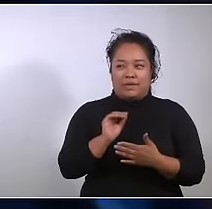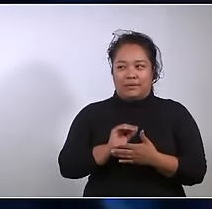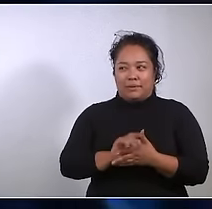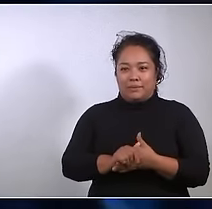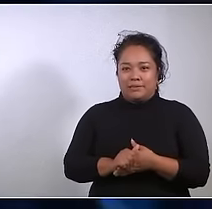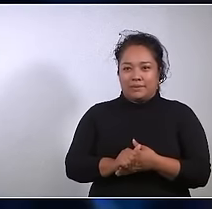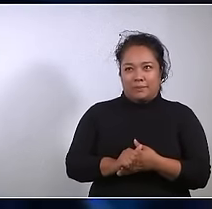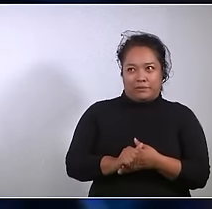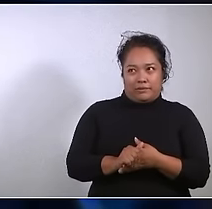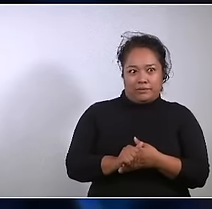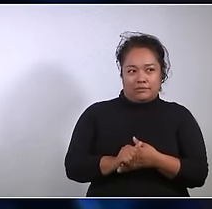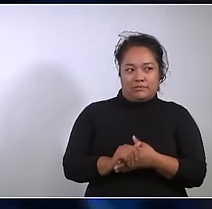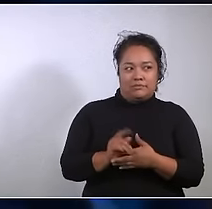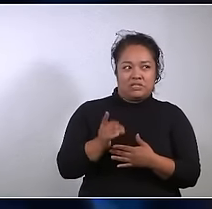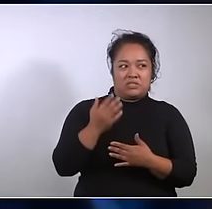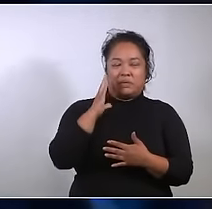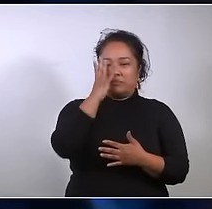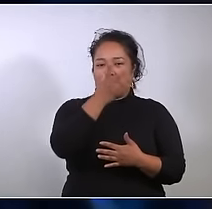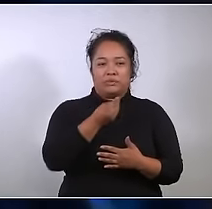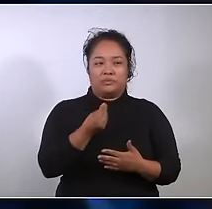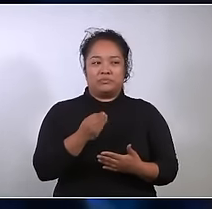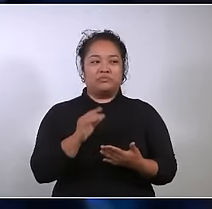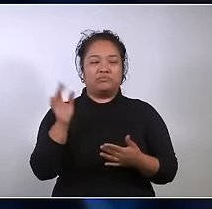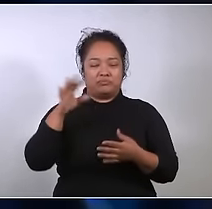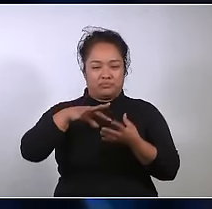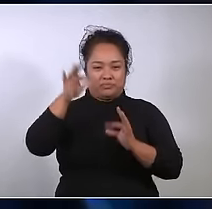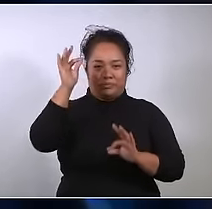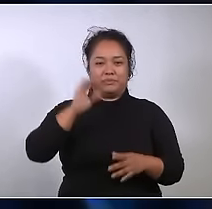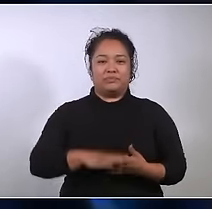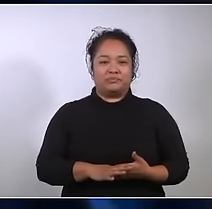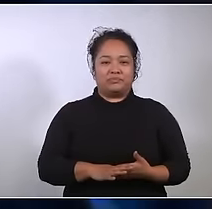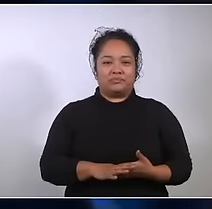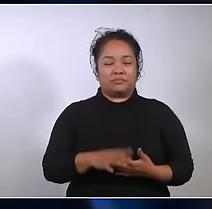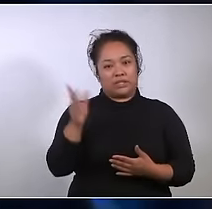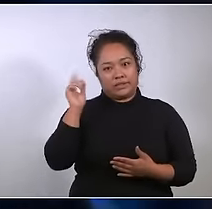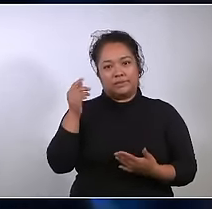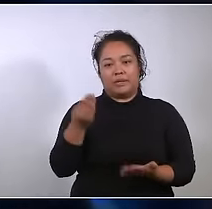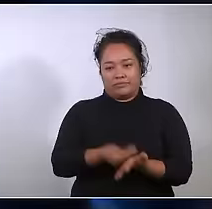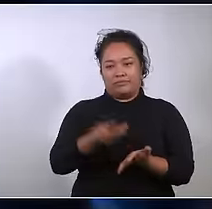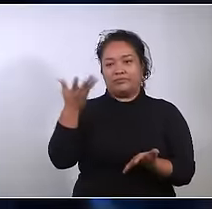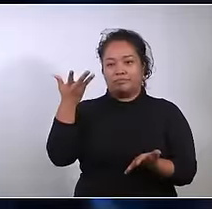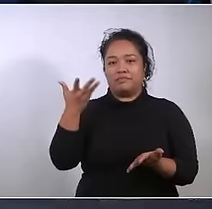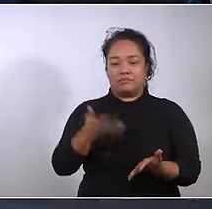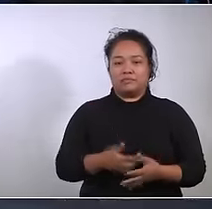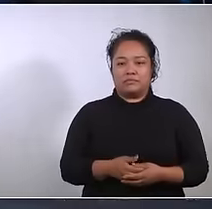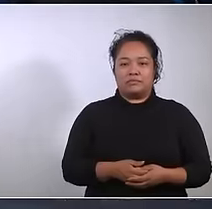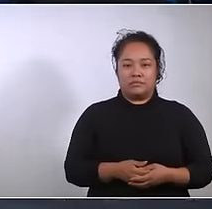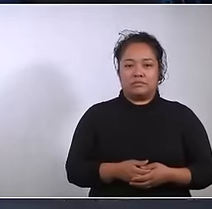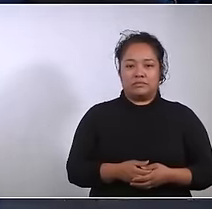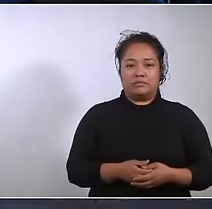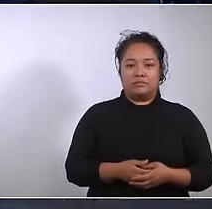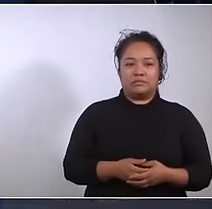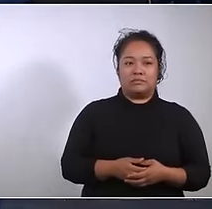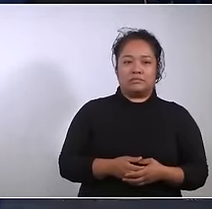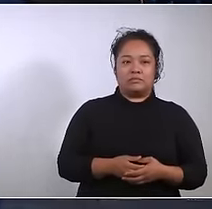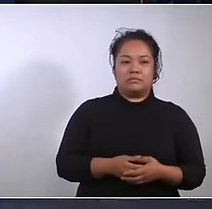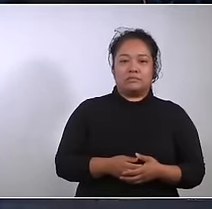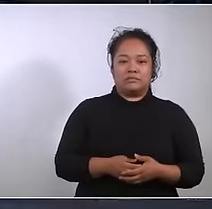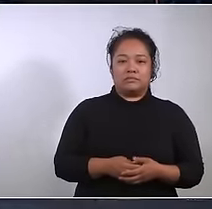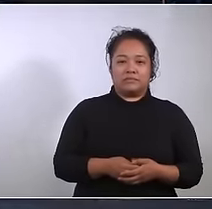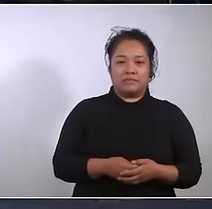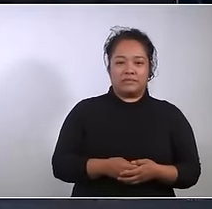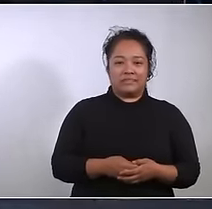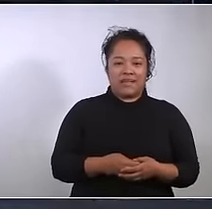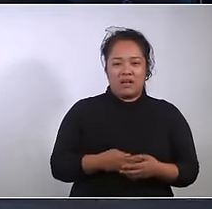dulce delante de Dios. What I've learned about finances and money. Lo que he aprendido de las finanzas y el dinero. That money is just